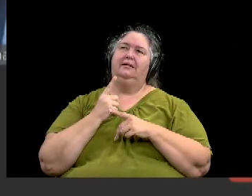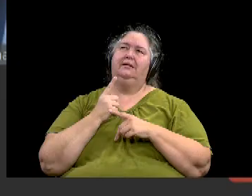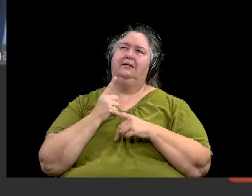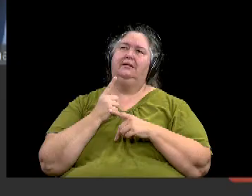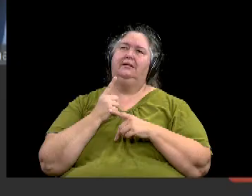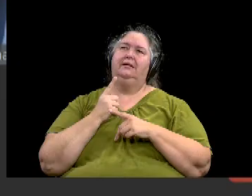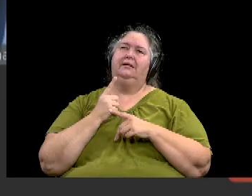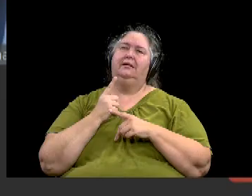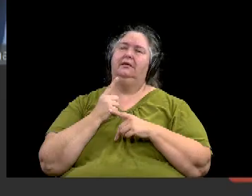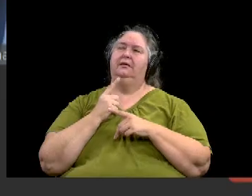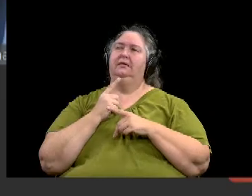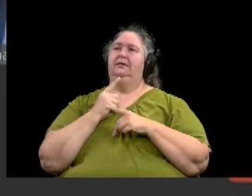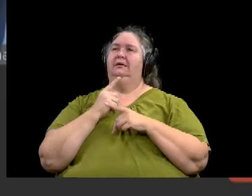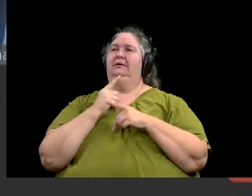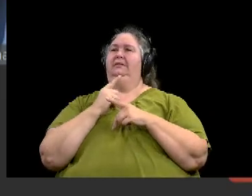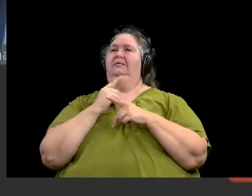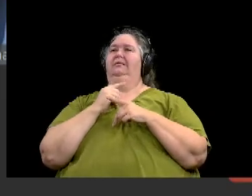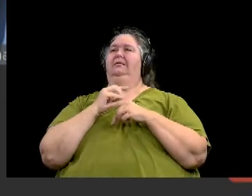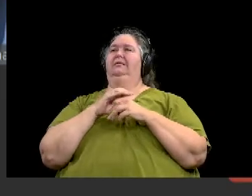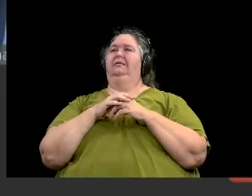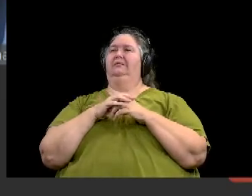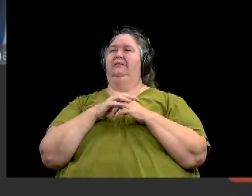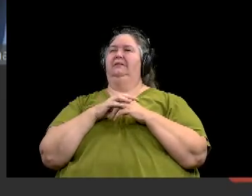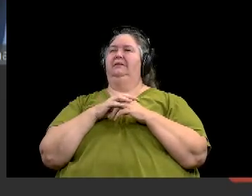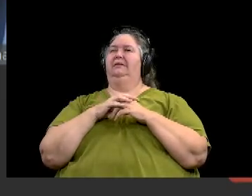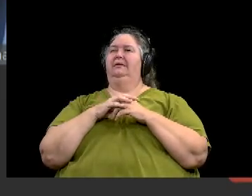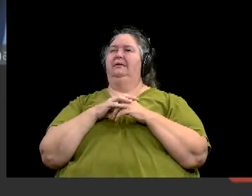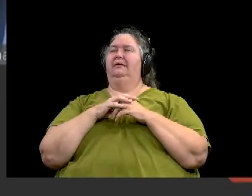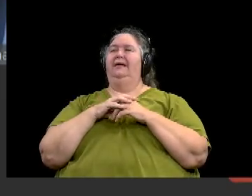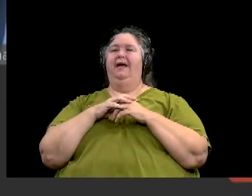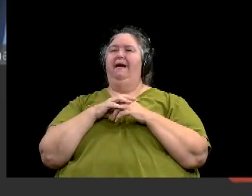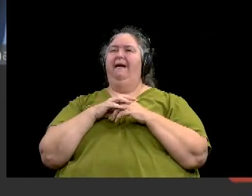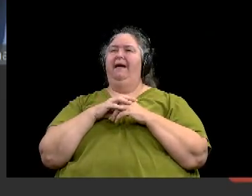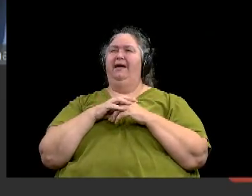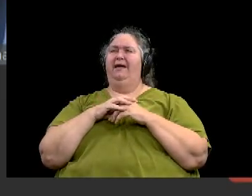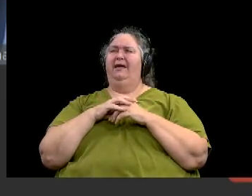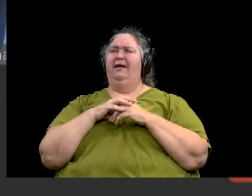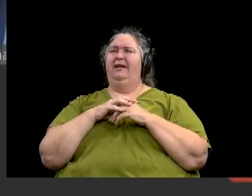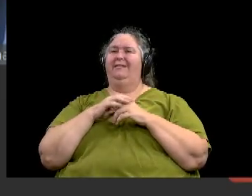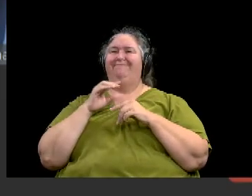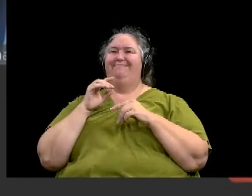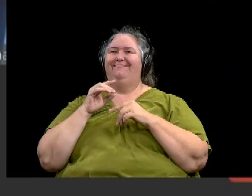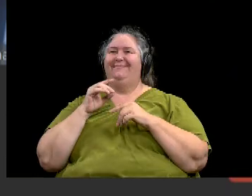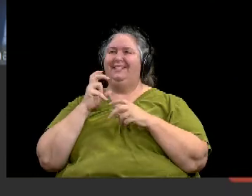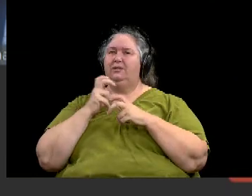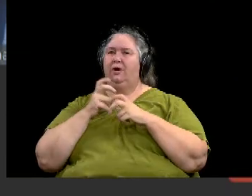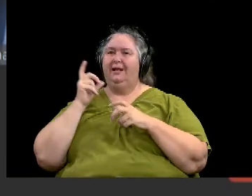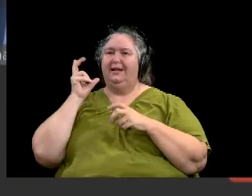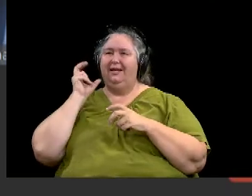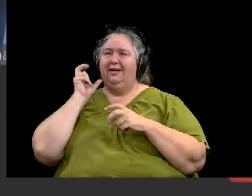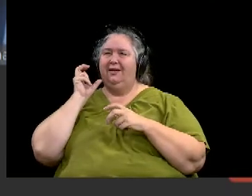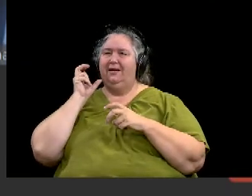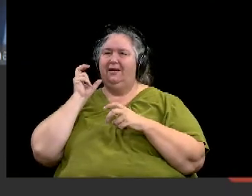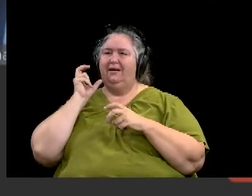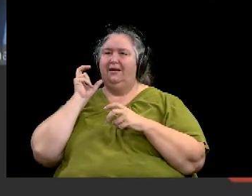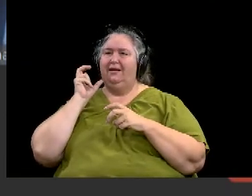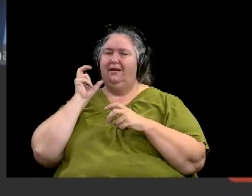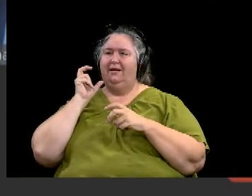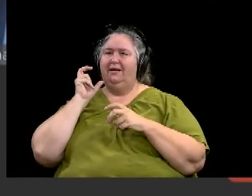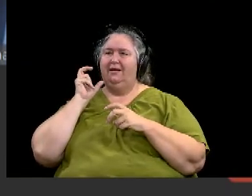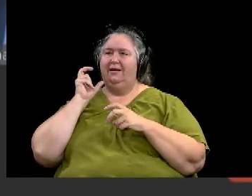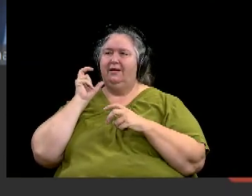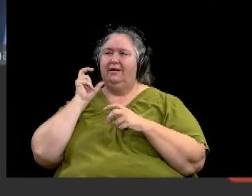the immunologic impact upon IgA, which specifically gives you your immunity and your